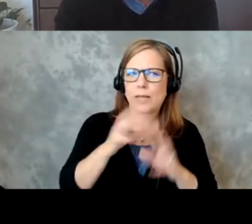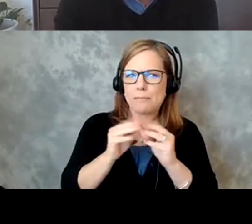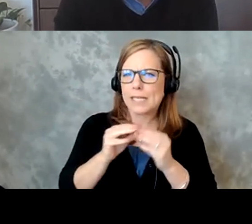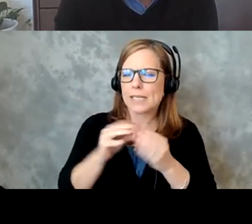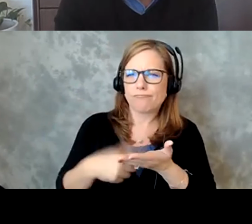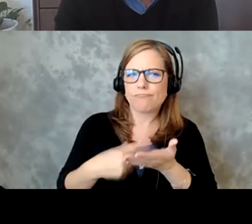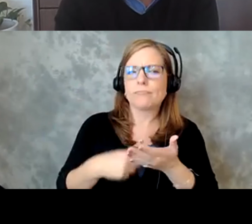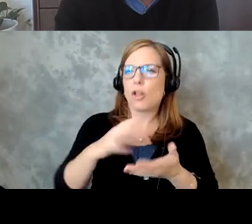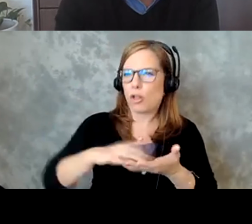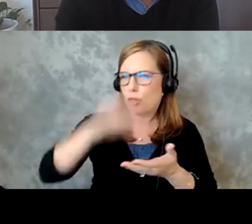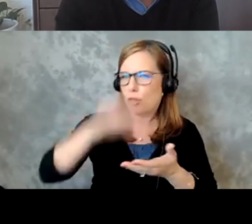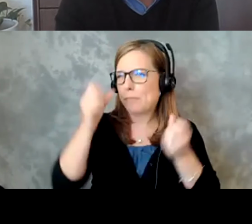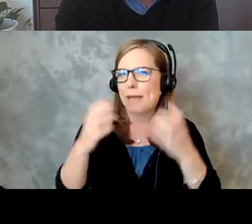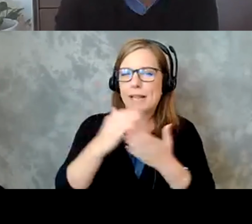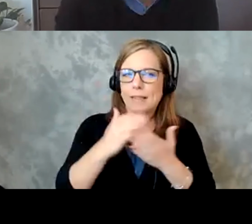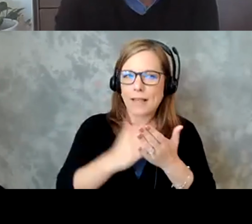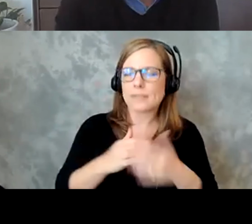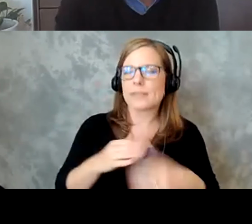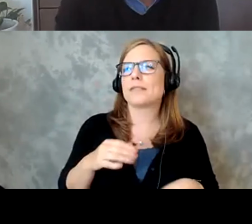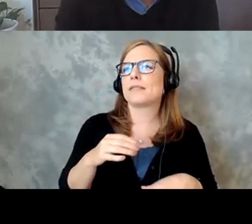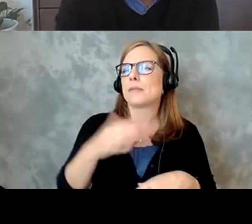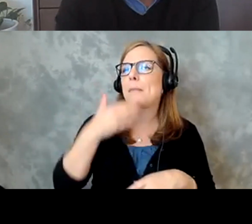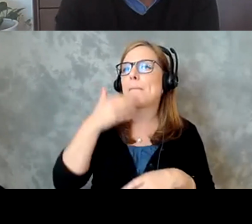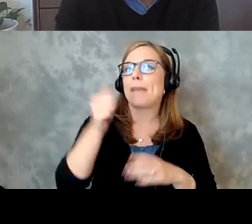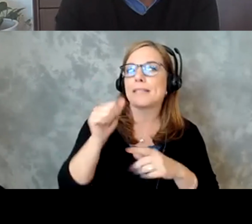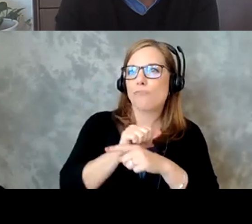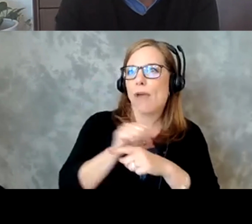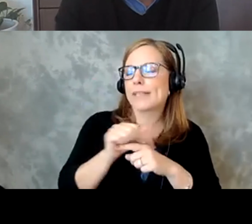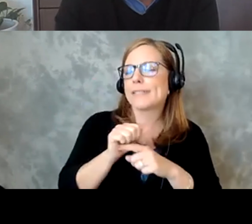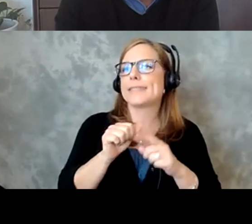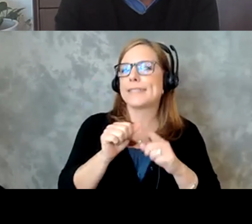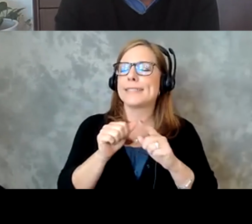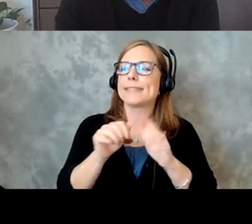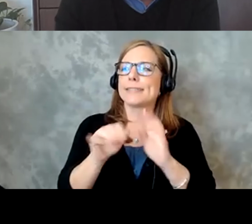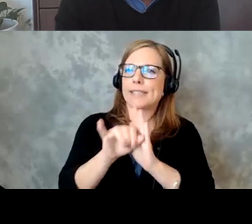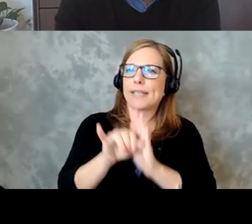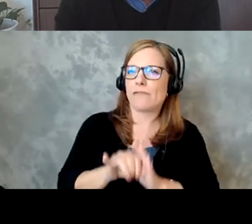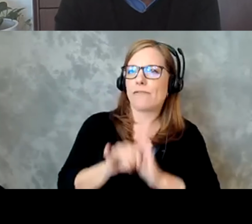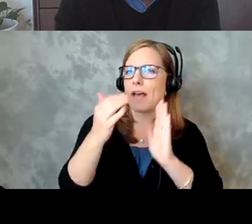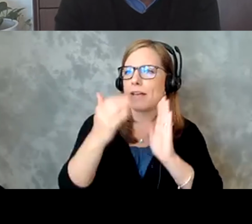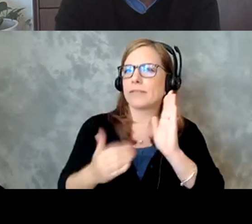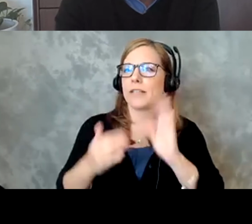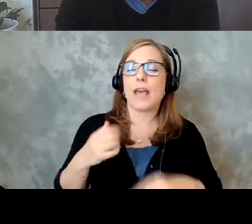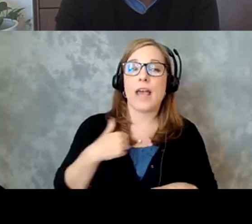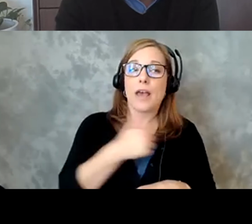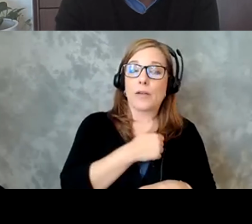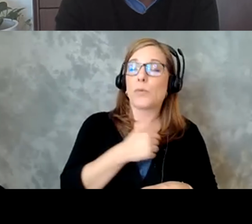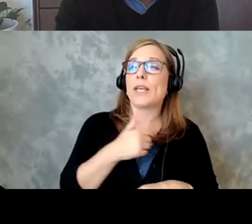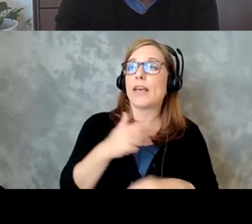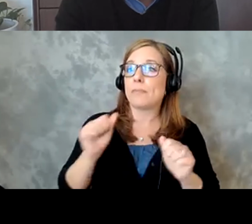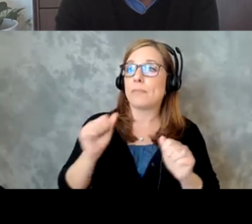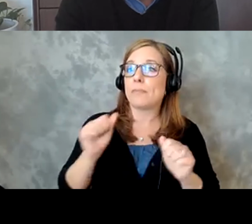were identified. And at the same time, hand in hand, we have created and